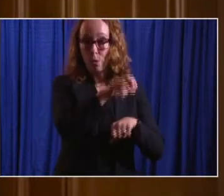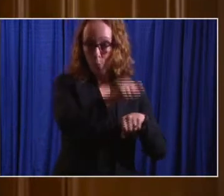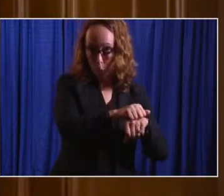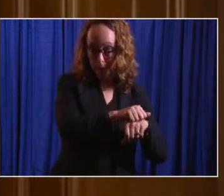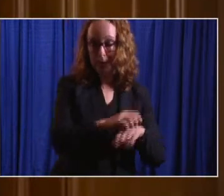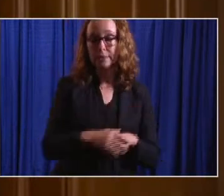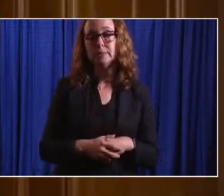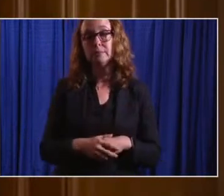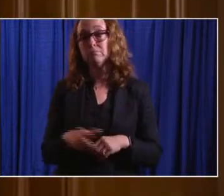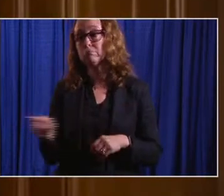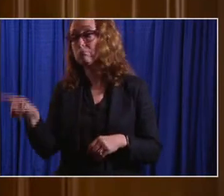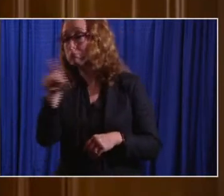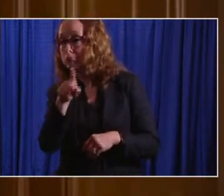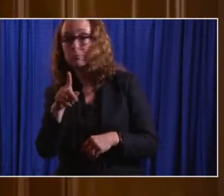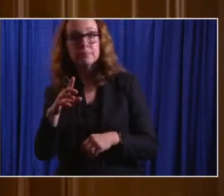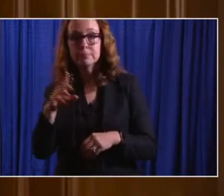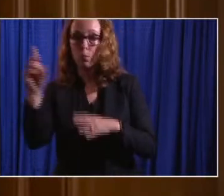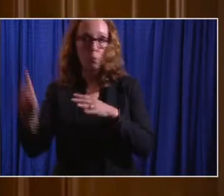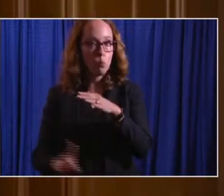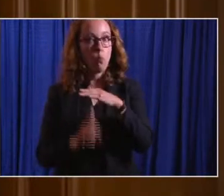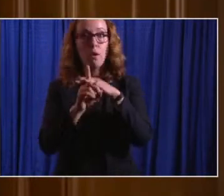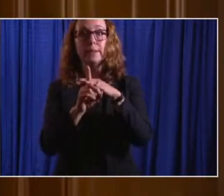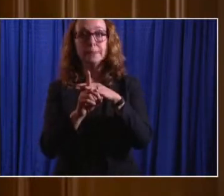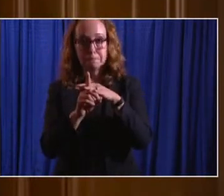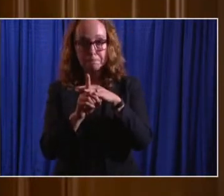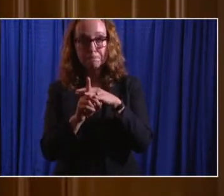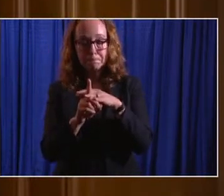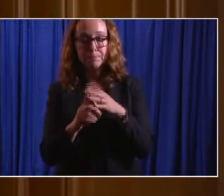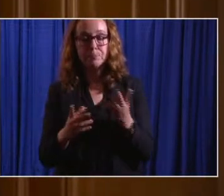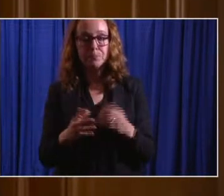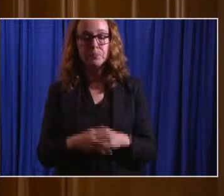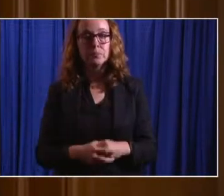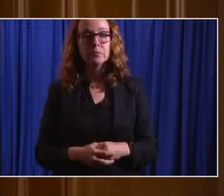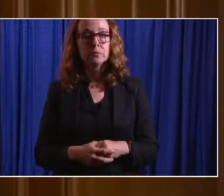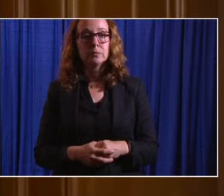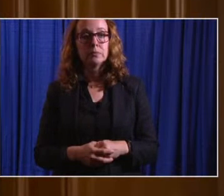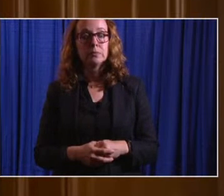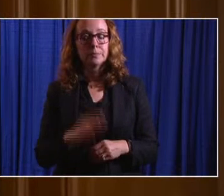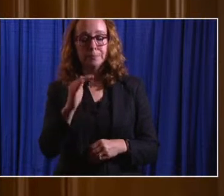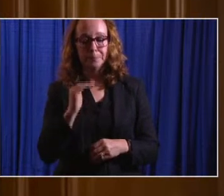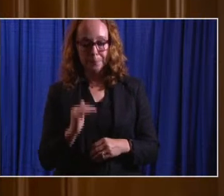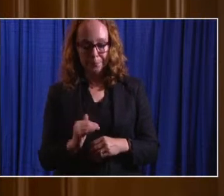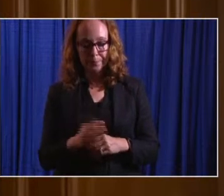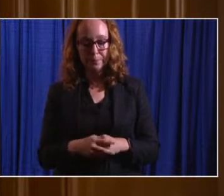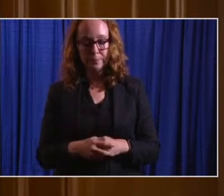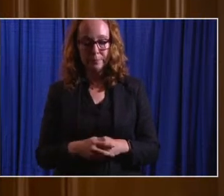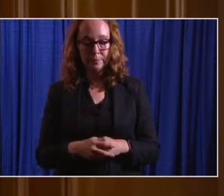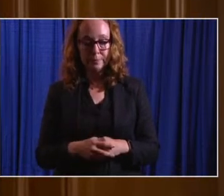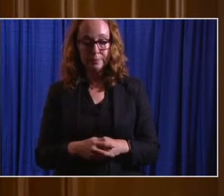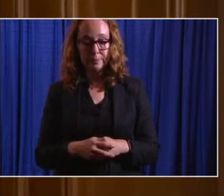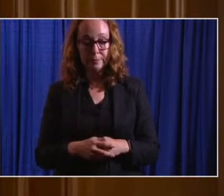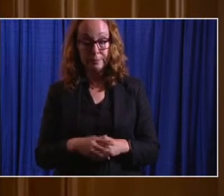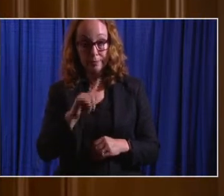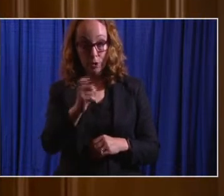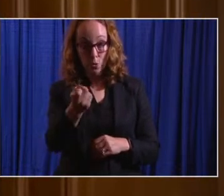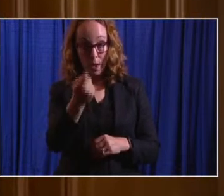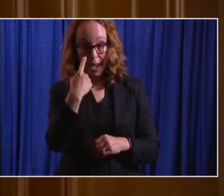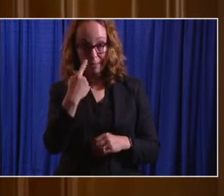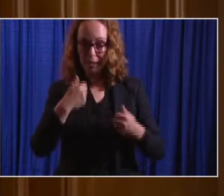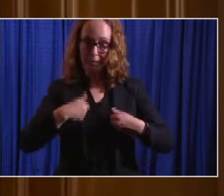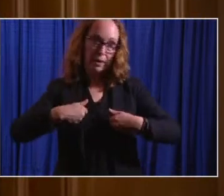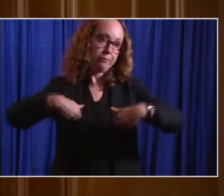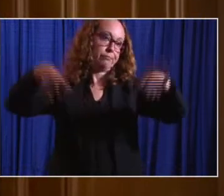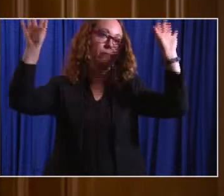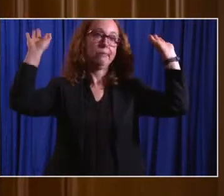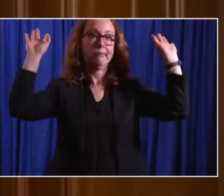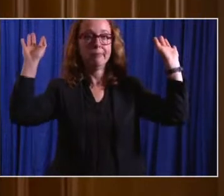who had just walked in. As far as do I throw up my hands and say we've done everything we